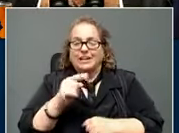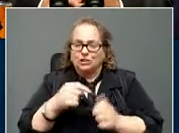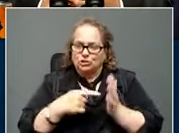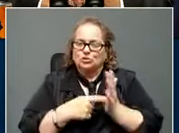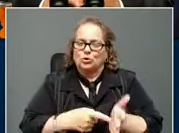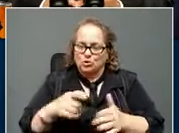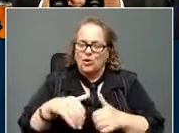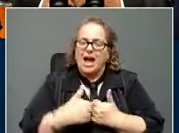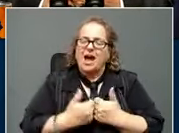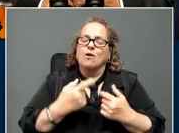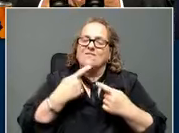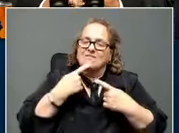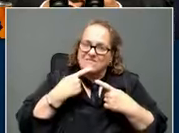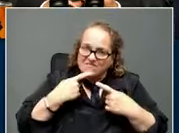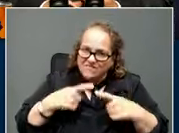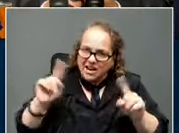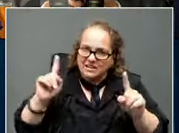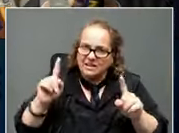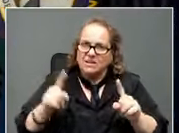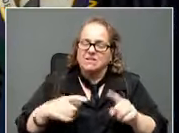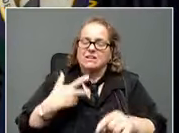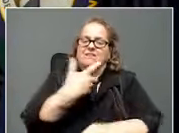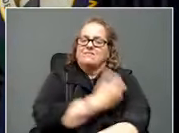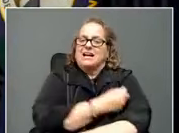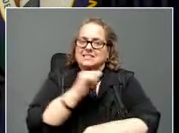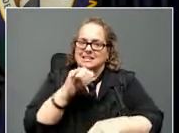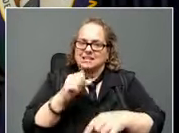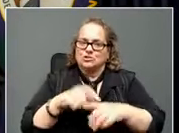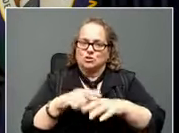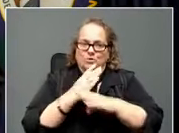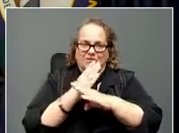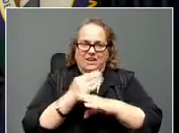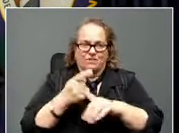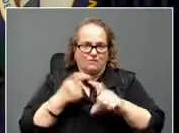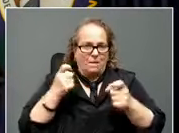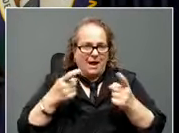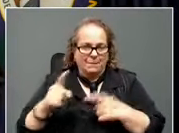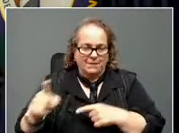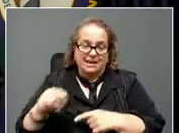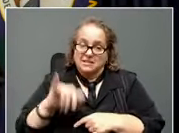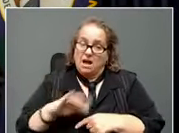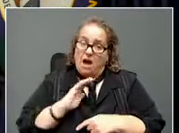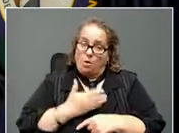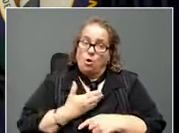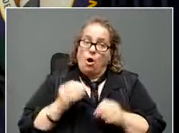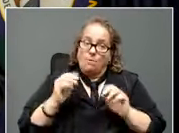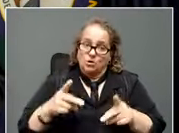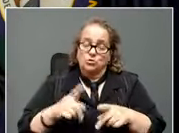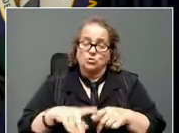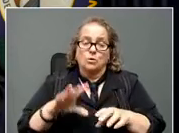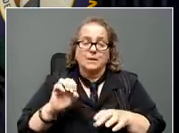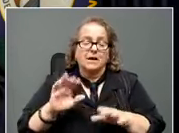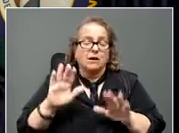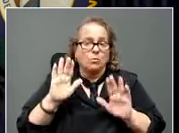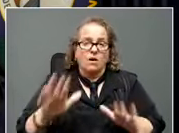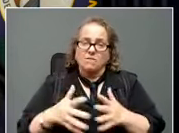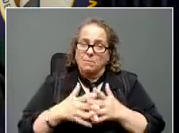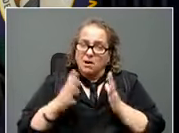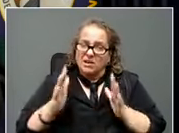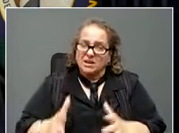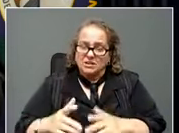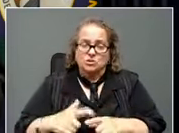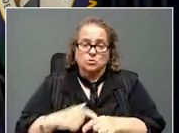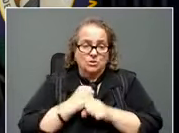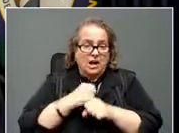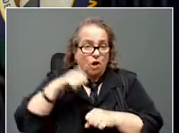is at preventing that from happening. I think this is our chance to be patriotic Americans, to protect those around us, and